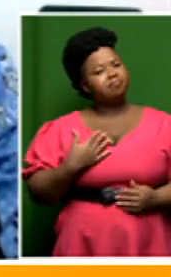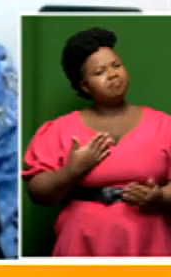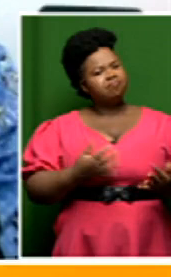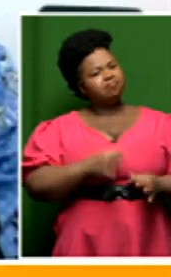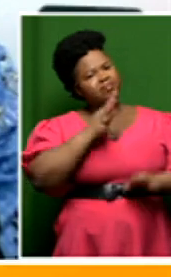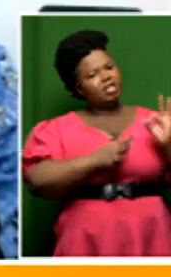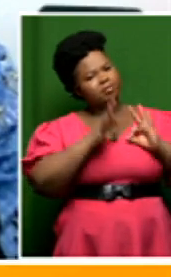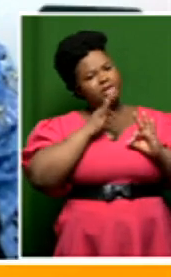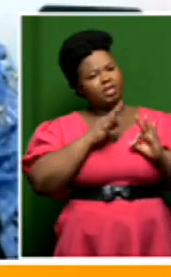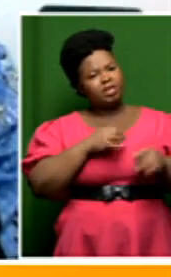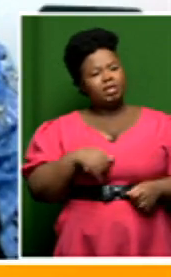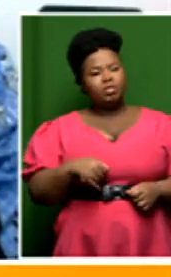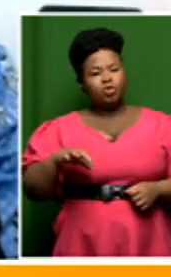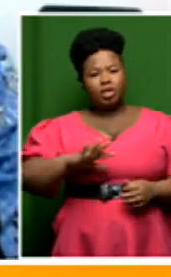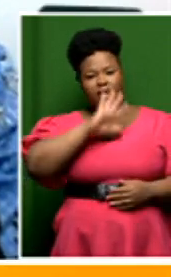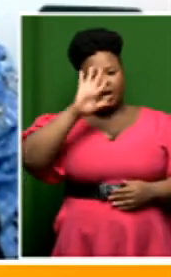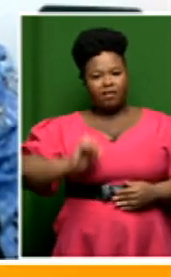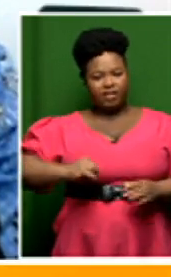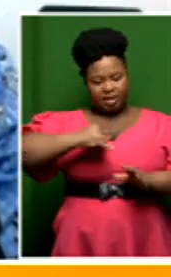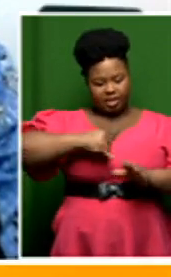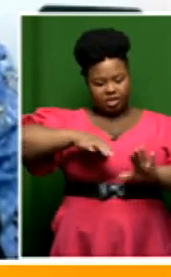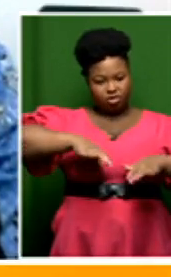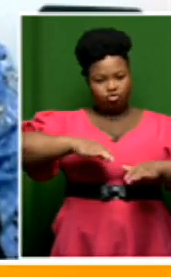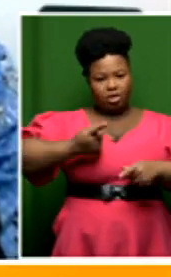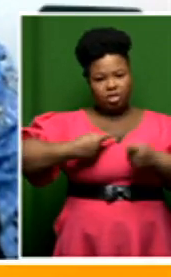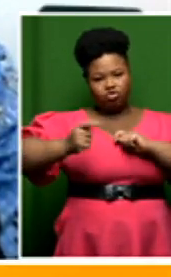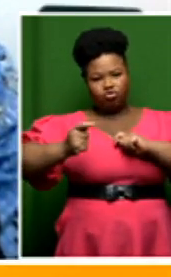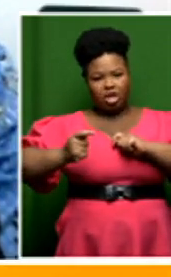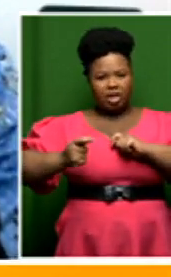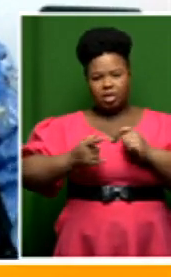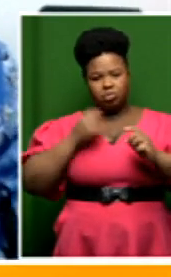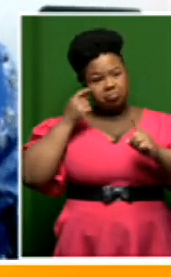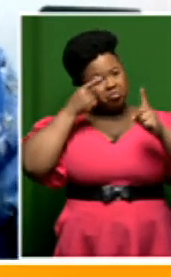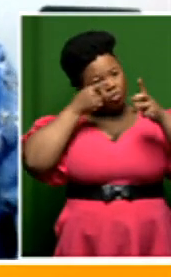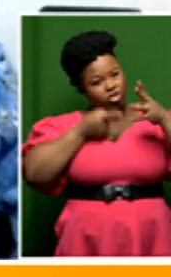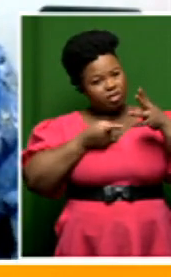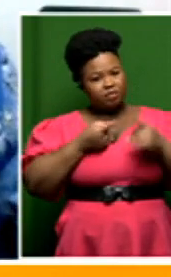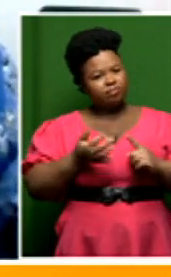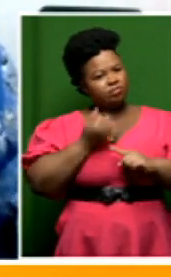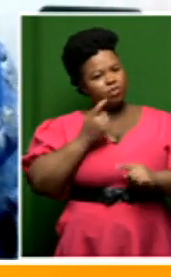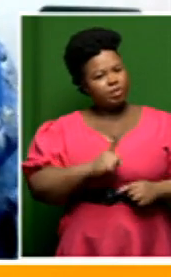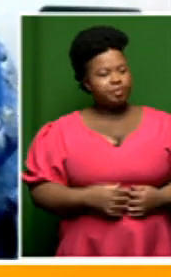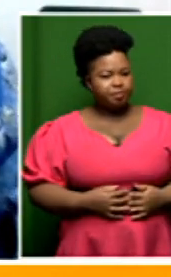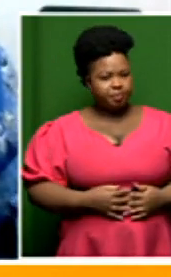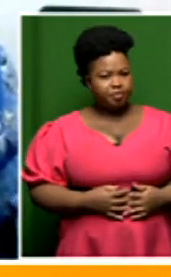tell us more about what the Intra-African Trade Fair is and the objectives that it seeks to